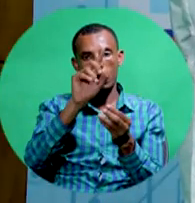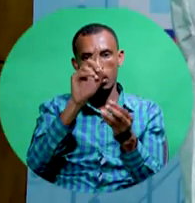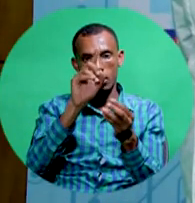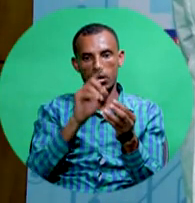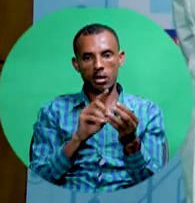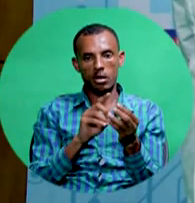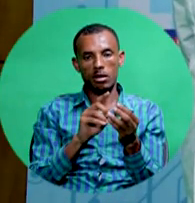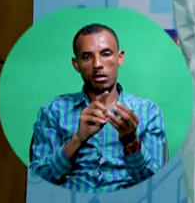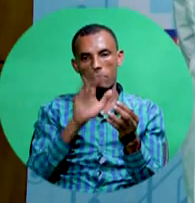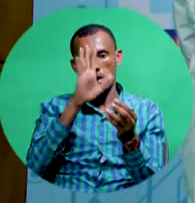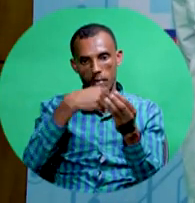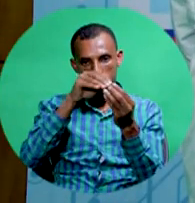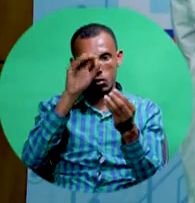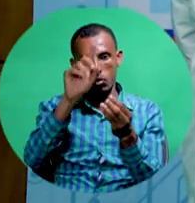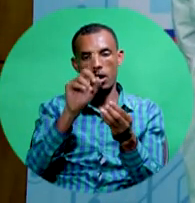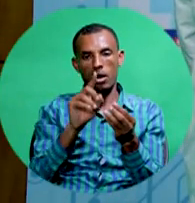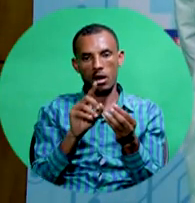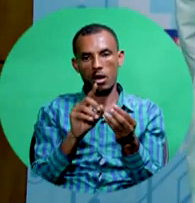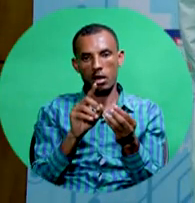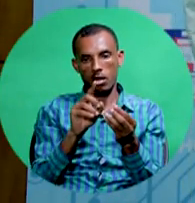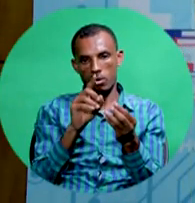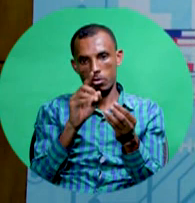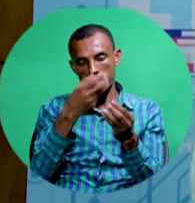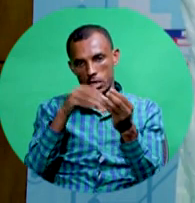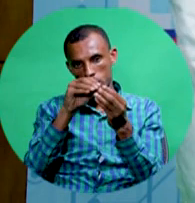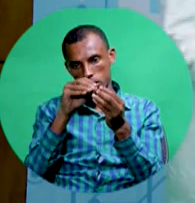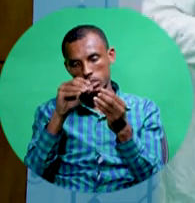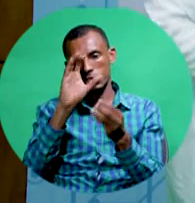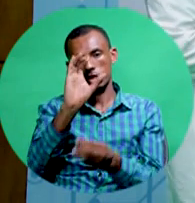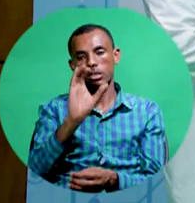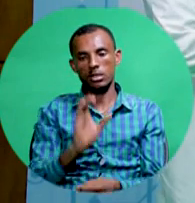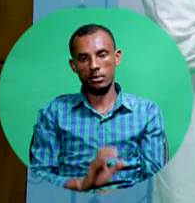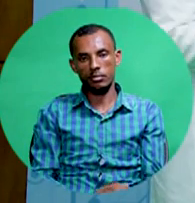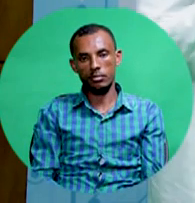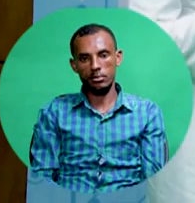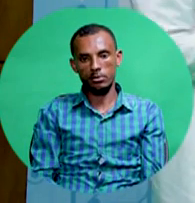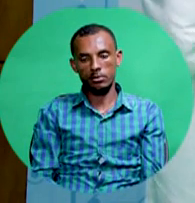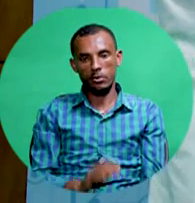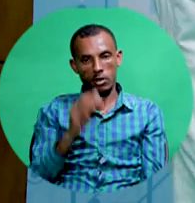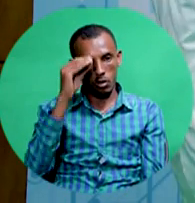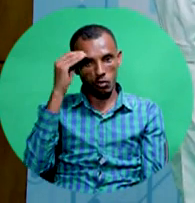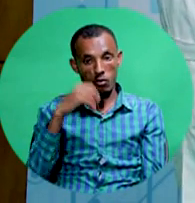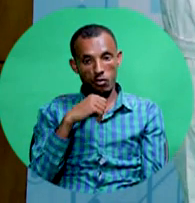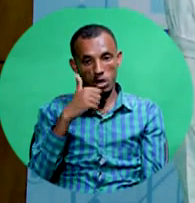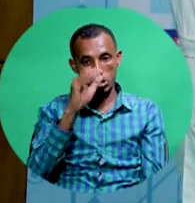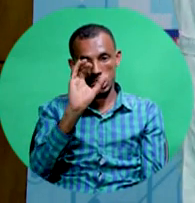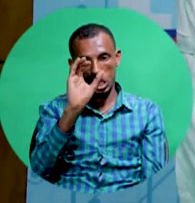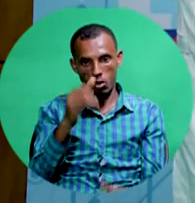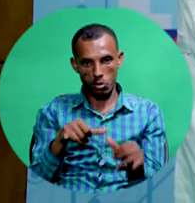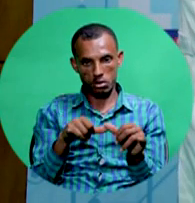over 5 plus 1 plus some constant c. Don't forget